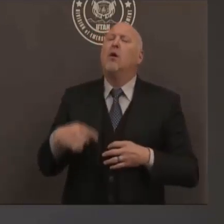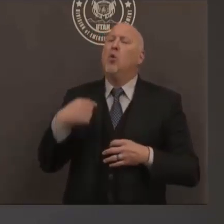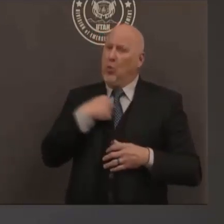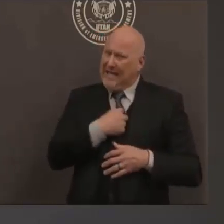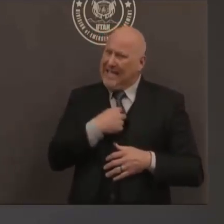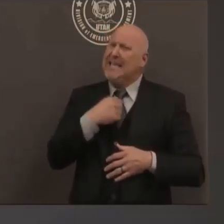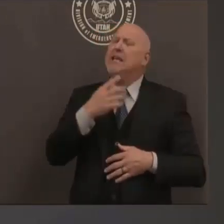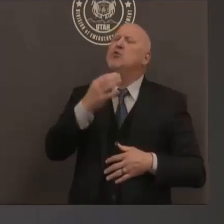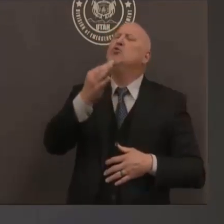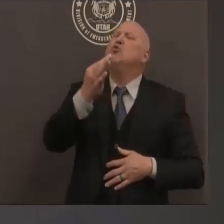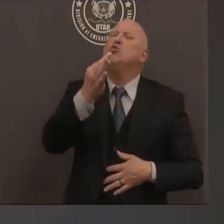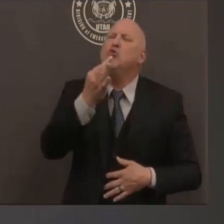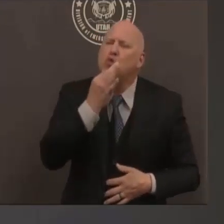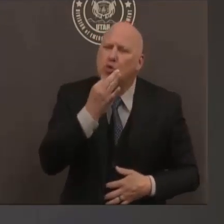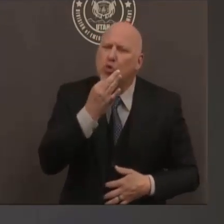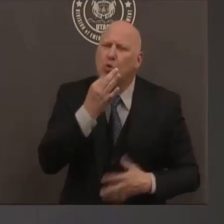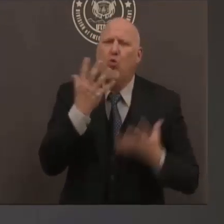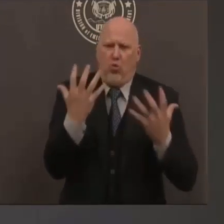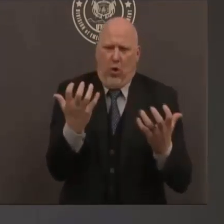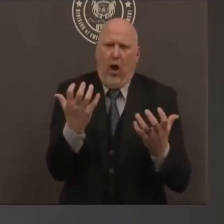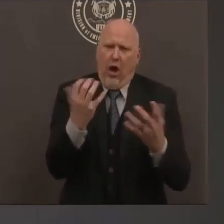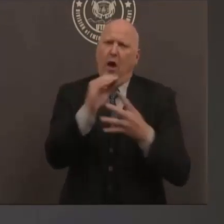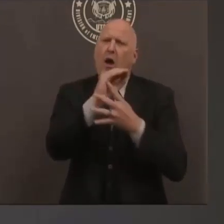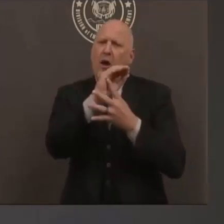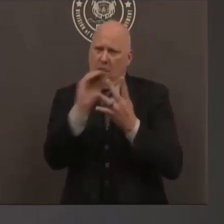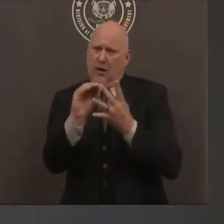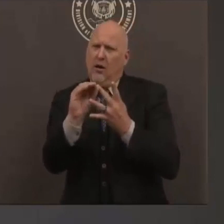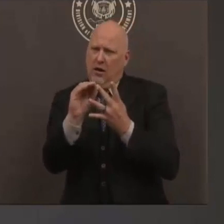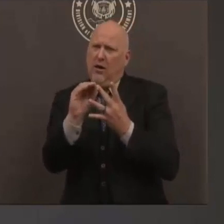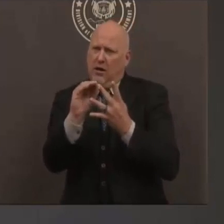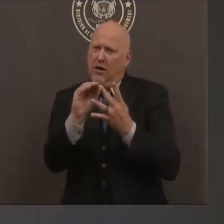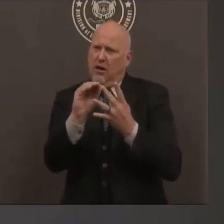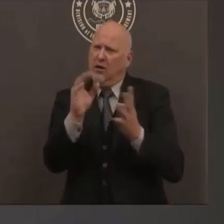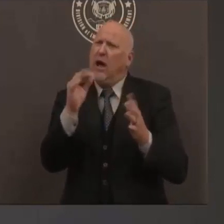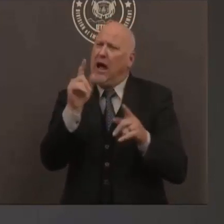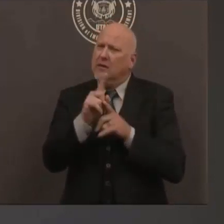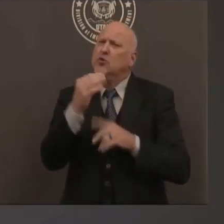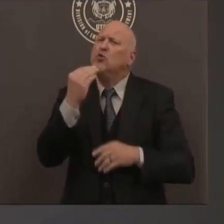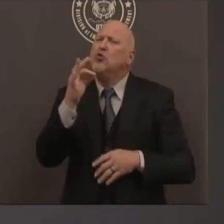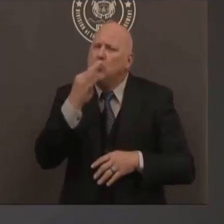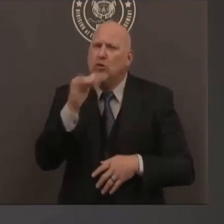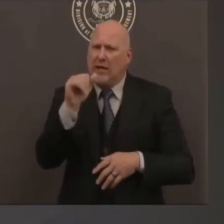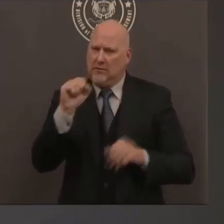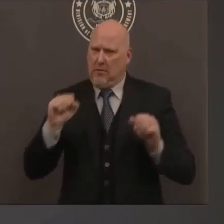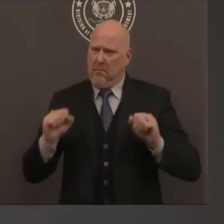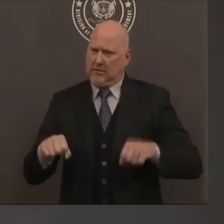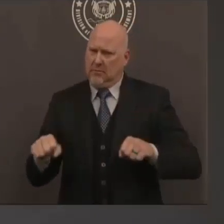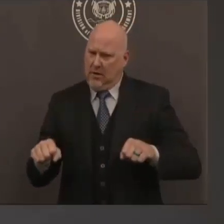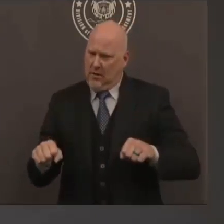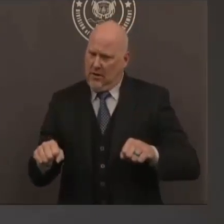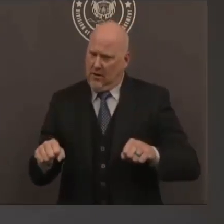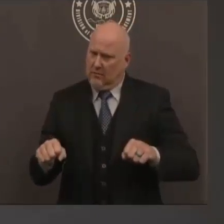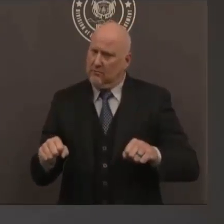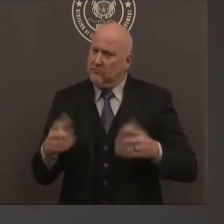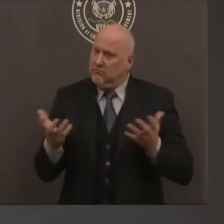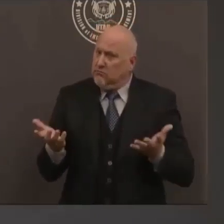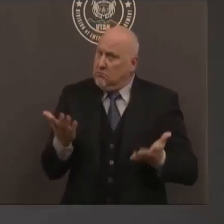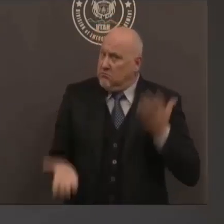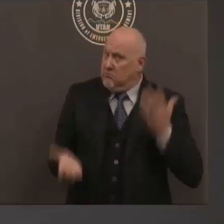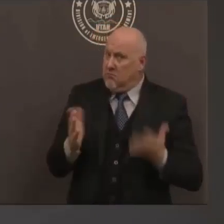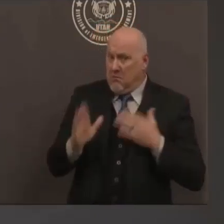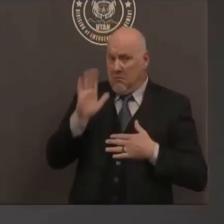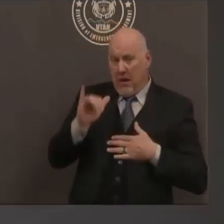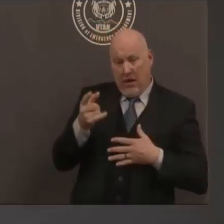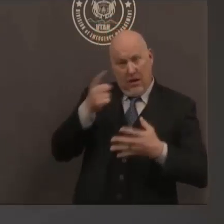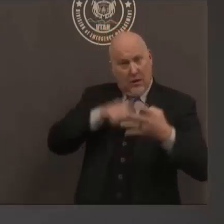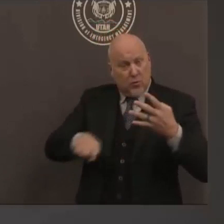category for much of the state from red to orange as early as the end of next week. That would be May 1st.